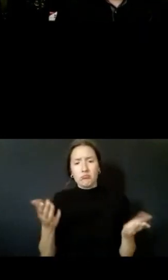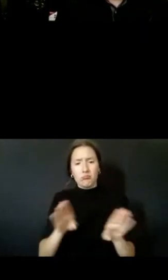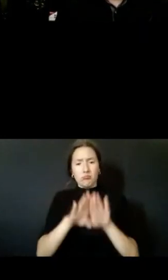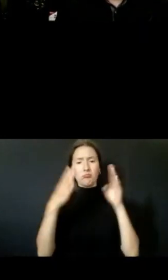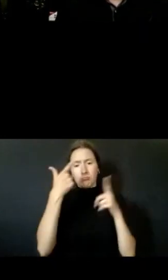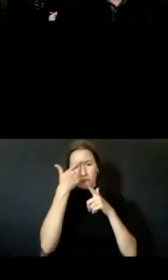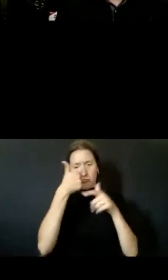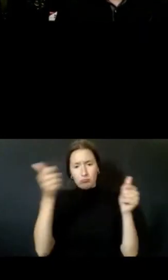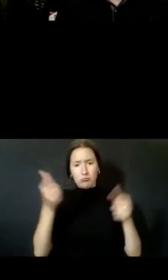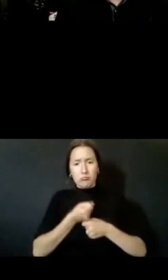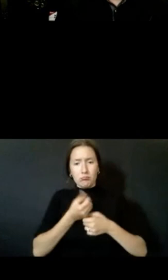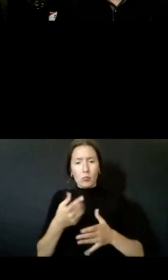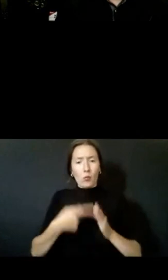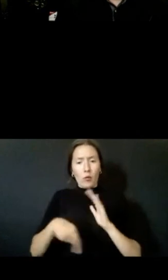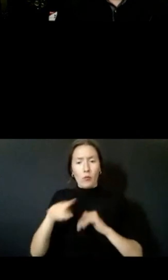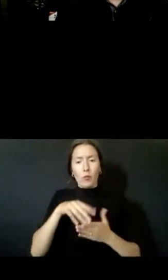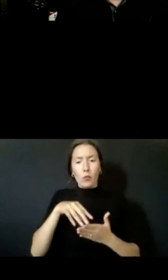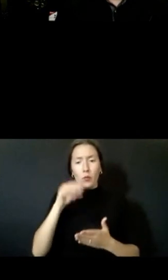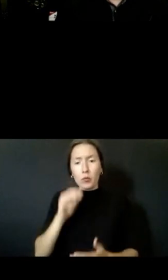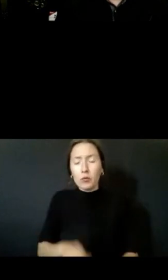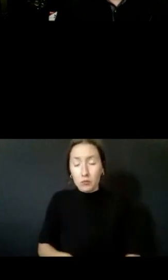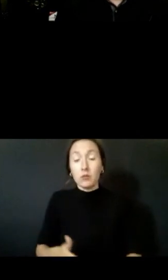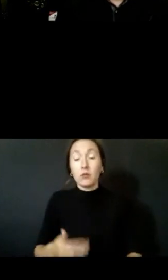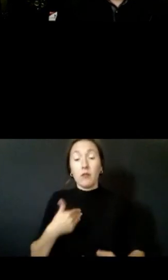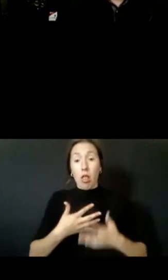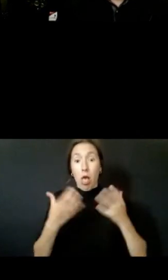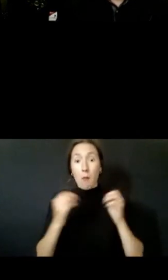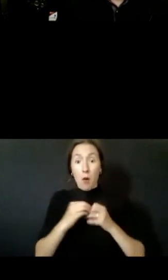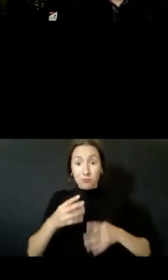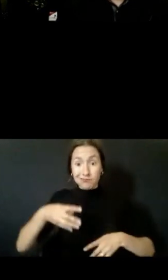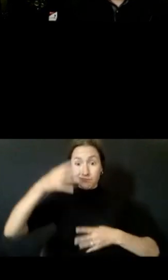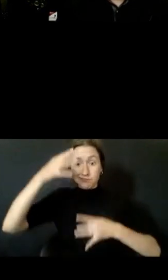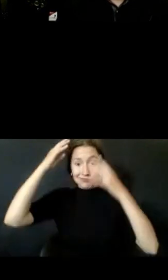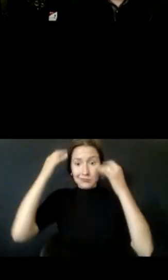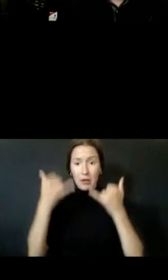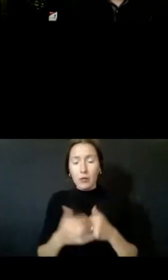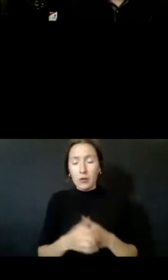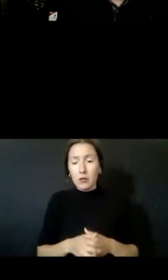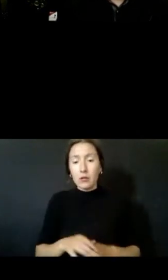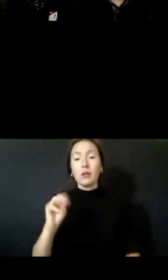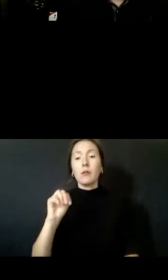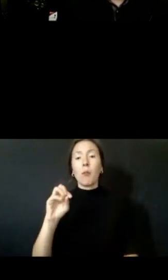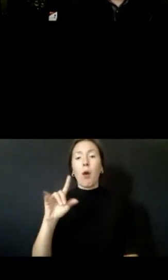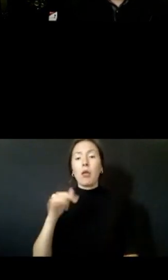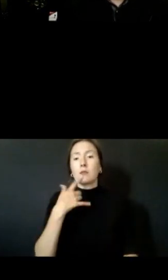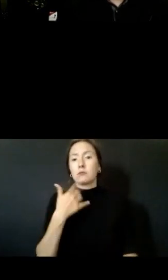Leah Chang is saying I'm going to focus on providing choice for assessment for learning.